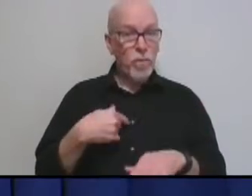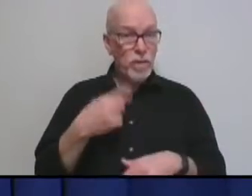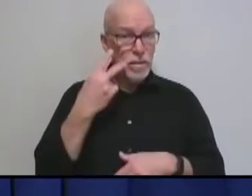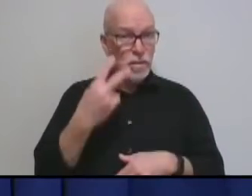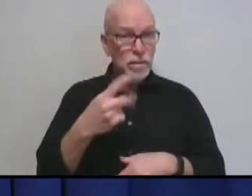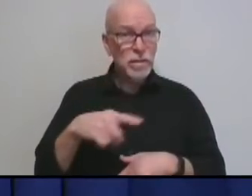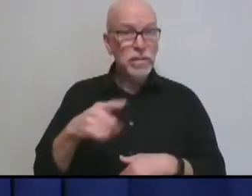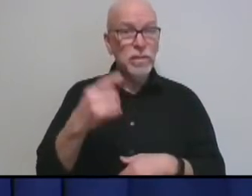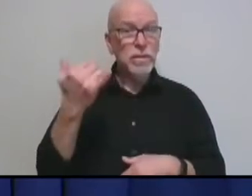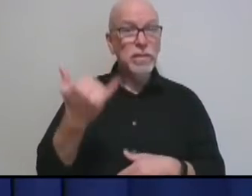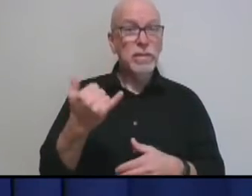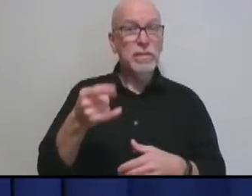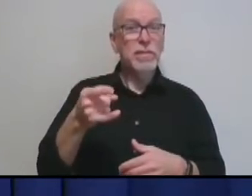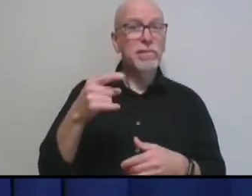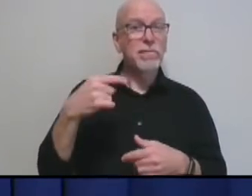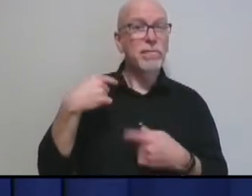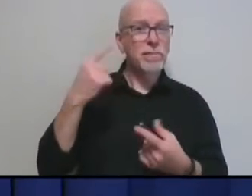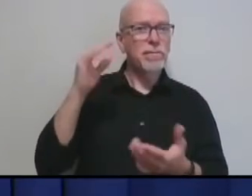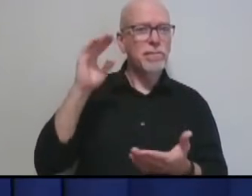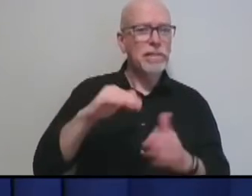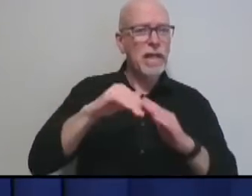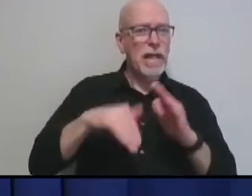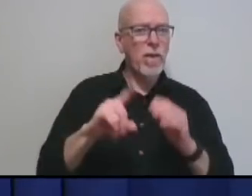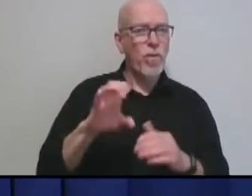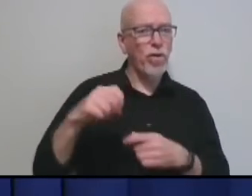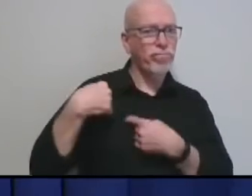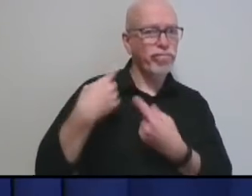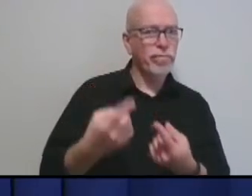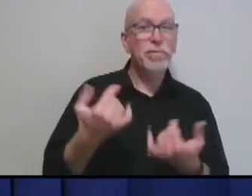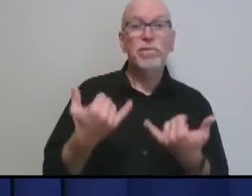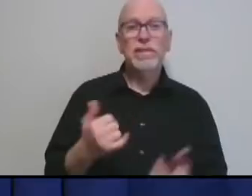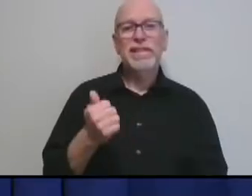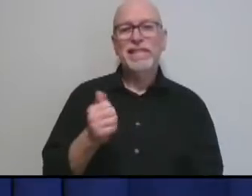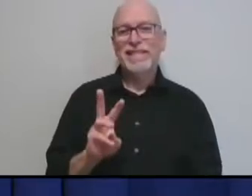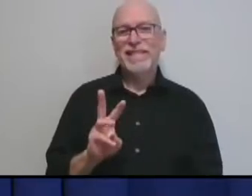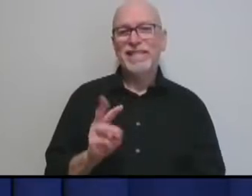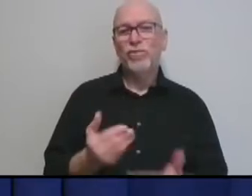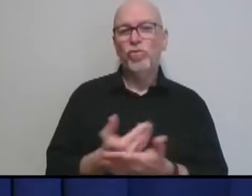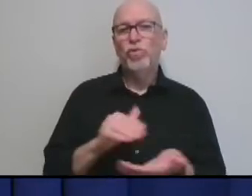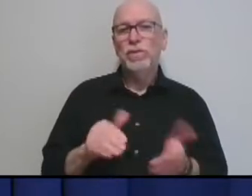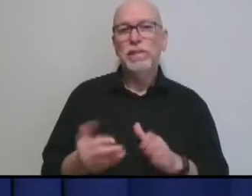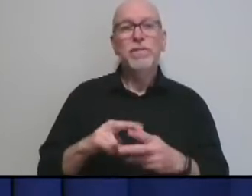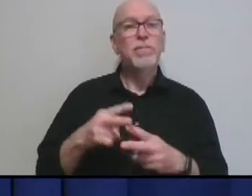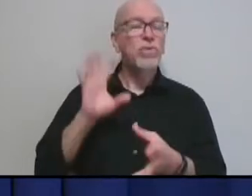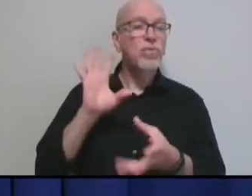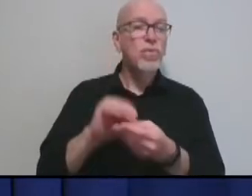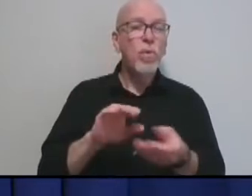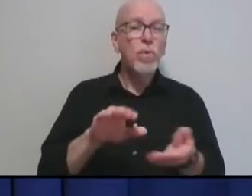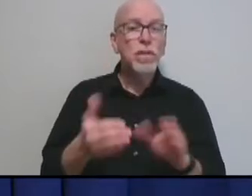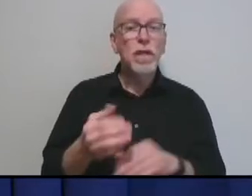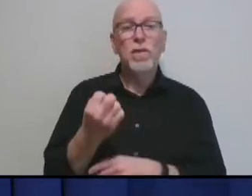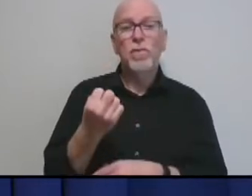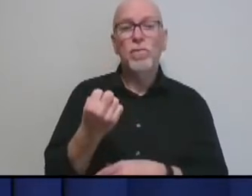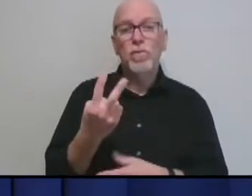double digits consistently. Today, we reported 16 new deaths, which brings our total lives lost to